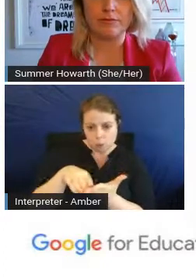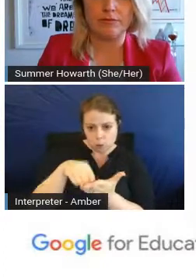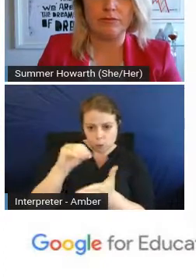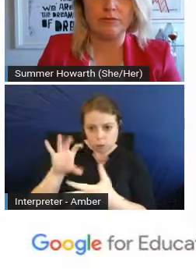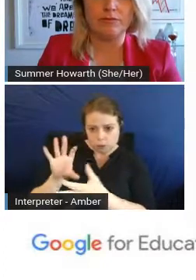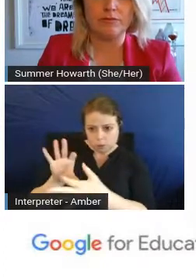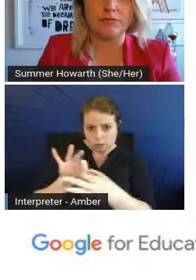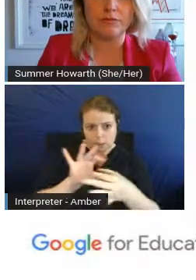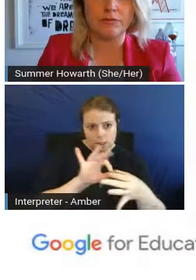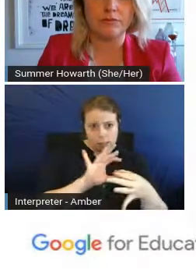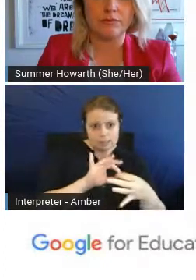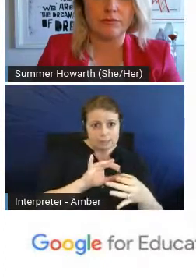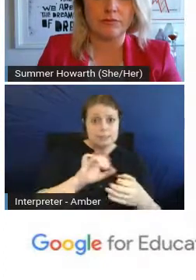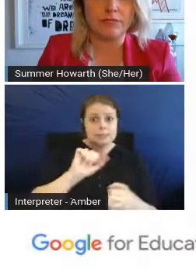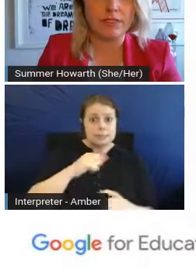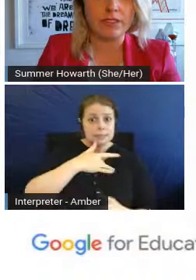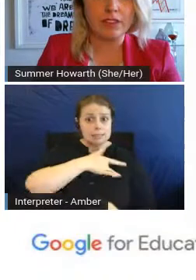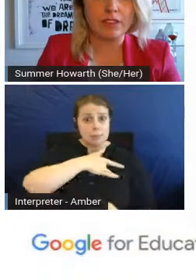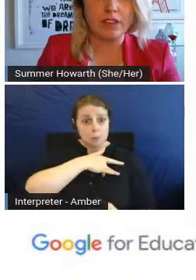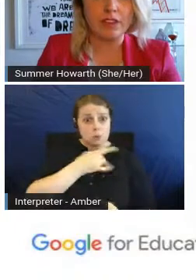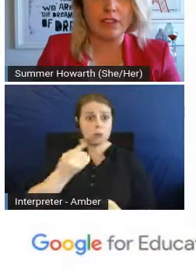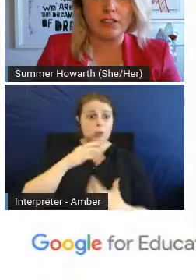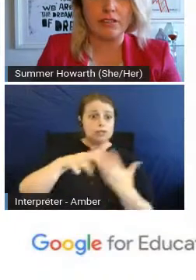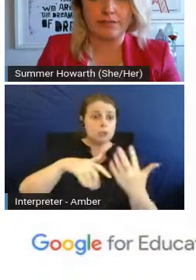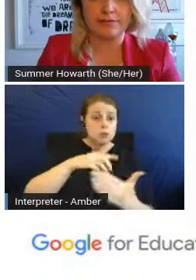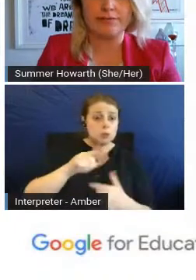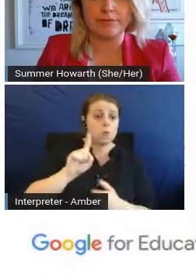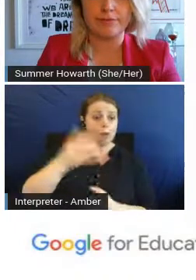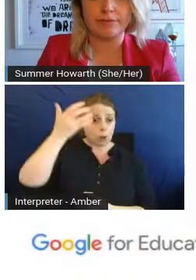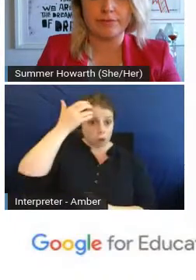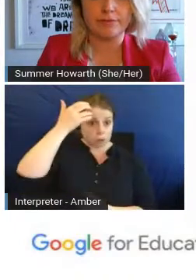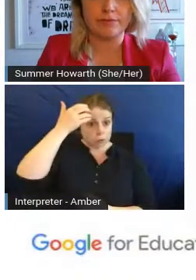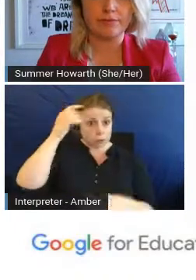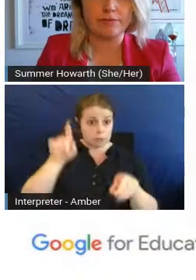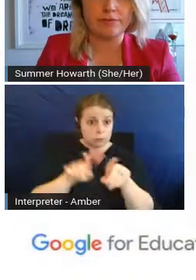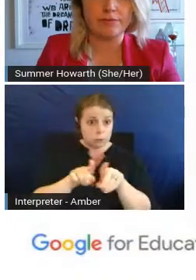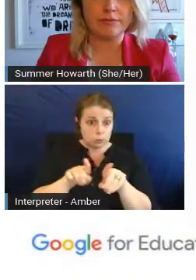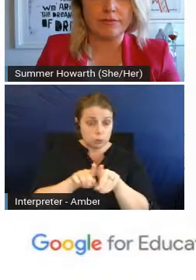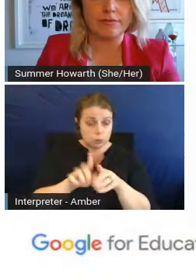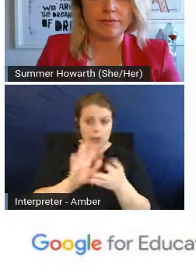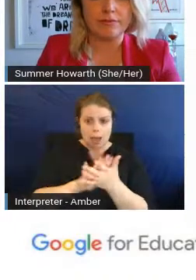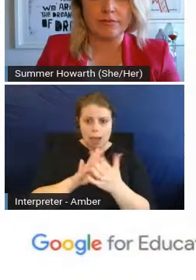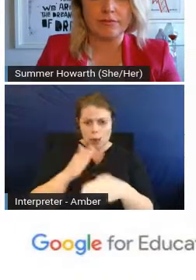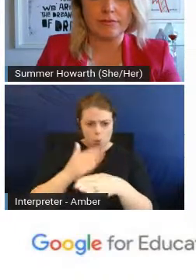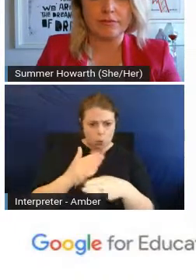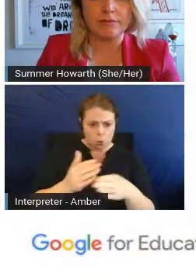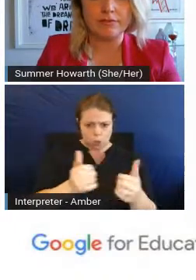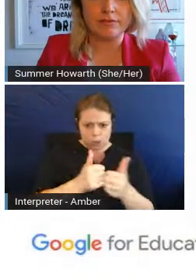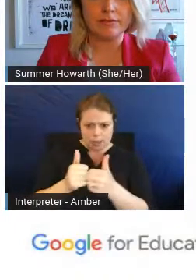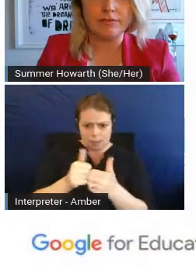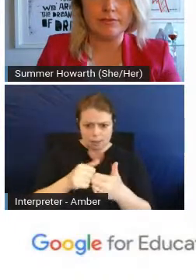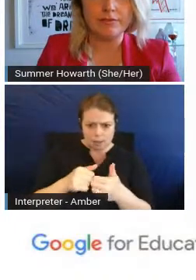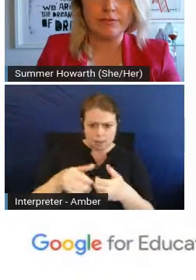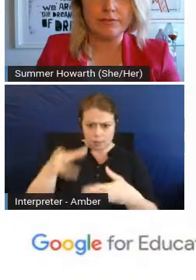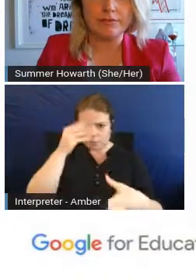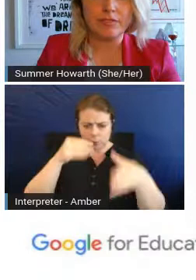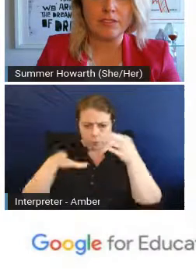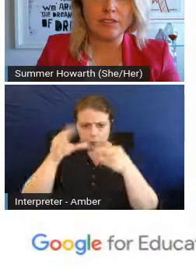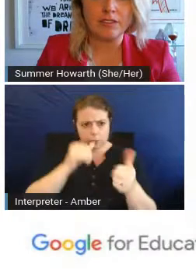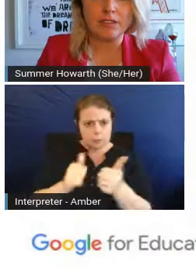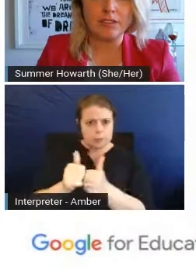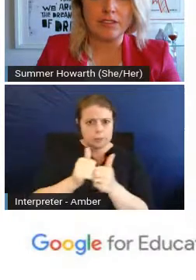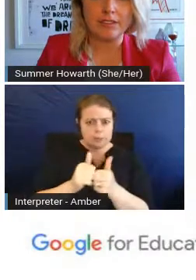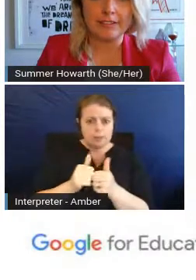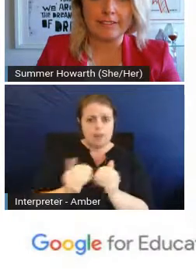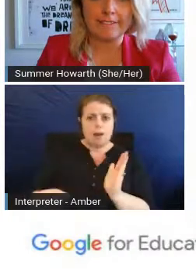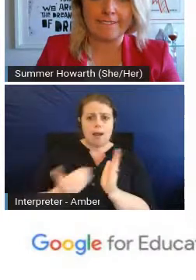and emotional way, but also in a cognitive way? So how do we get them to work together and to learn together? I just put up there in